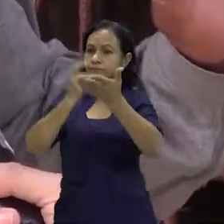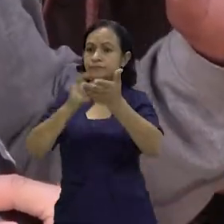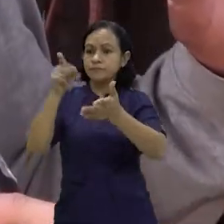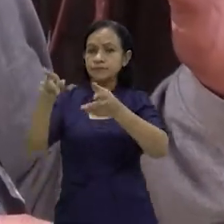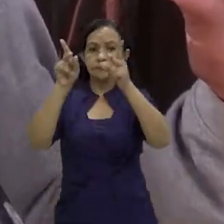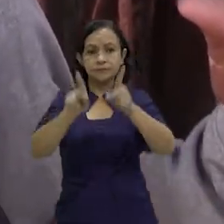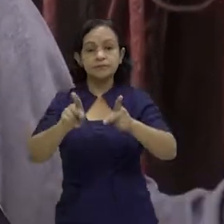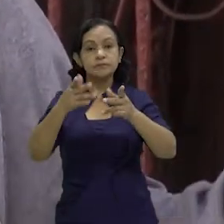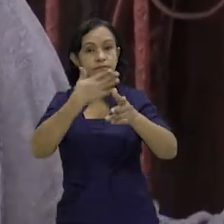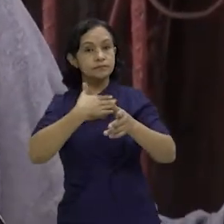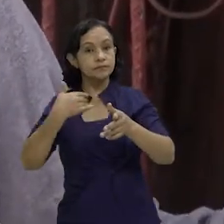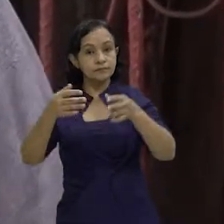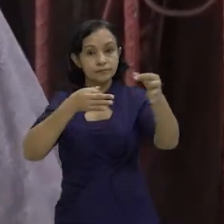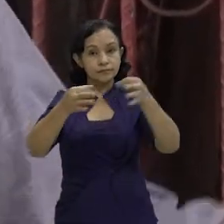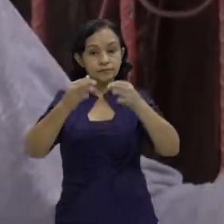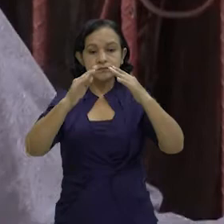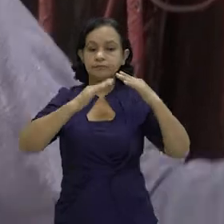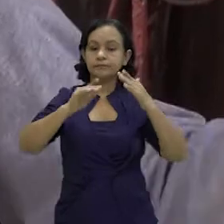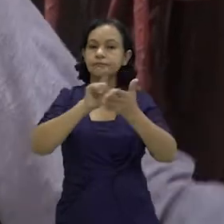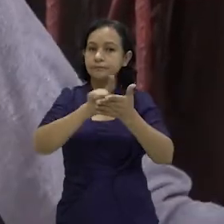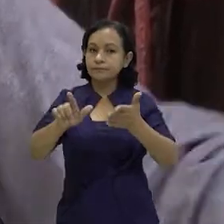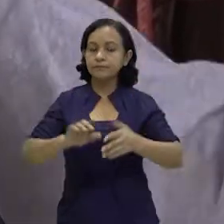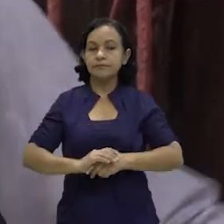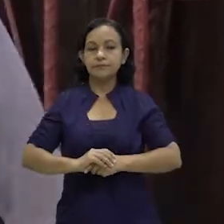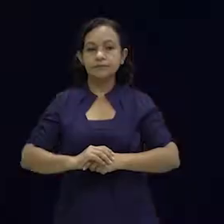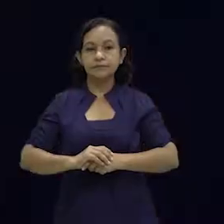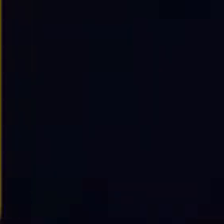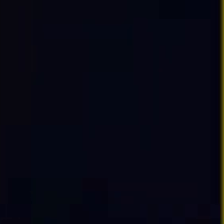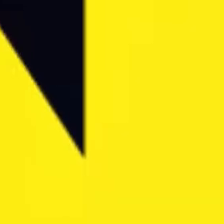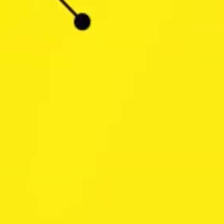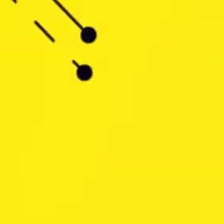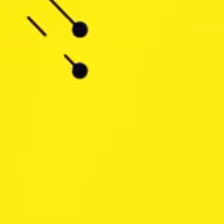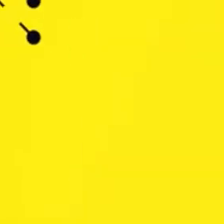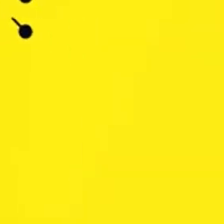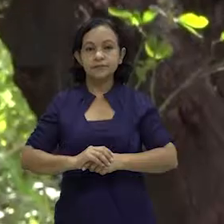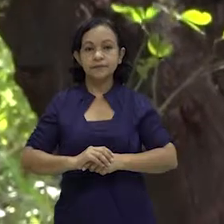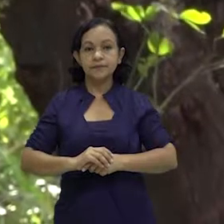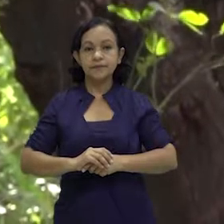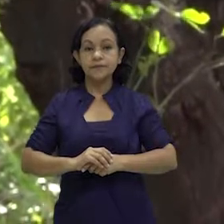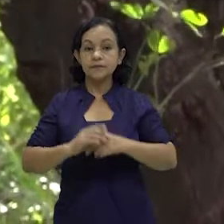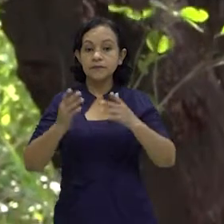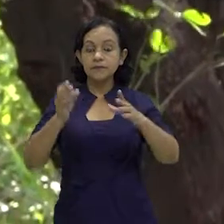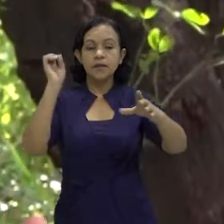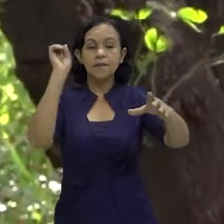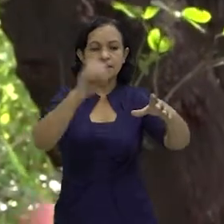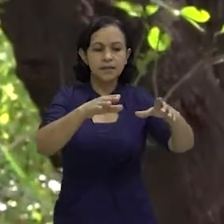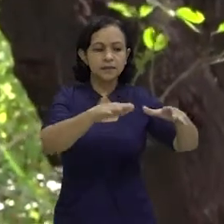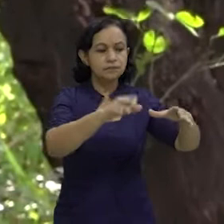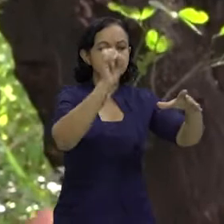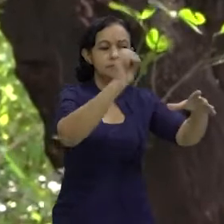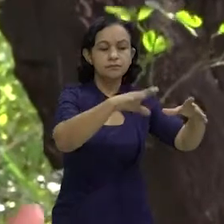that people. I think that it would be the best and most recommended for the city to be clean. We put the garbage in their place,